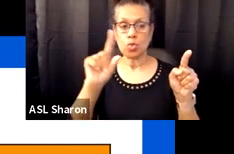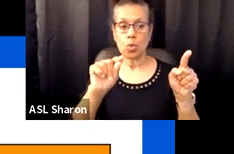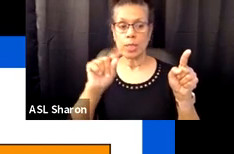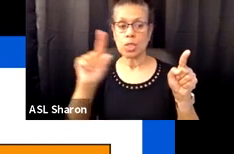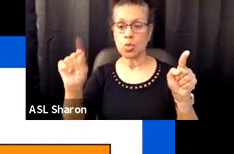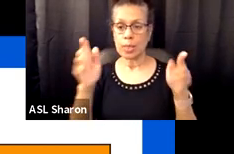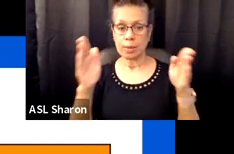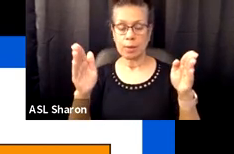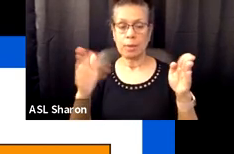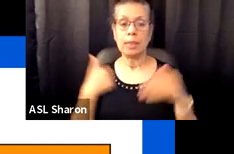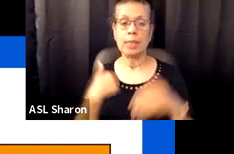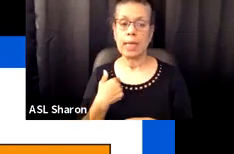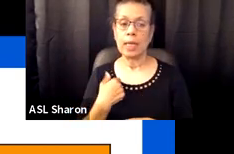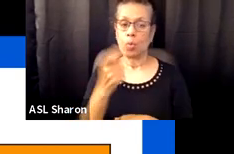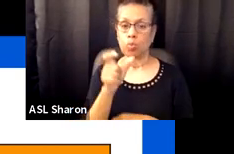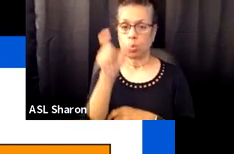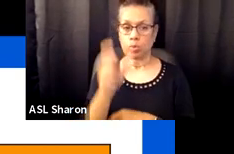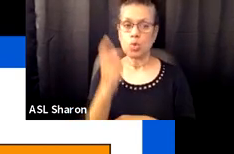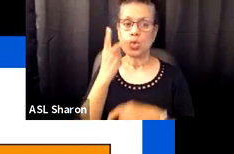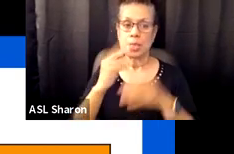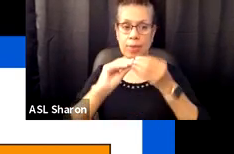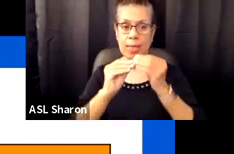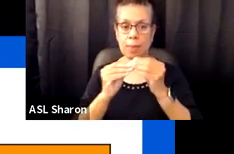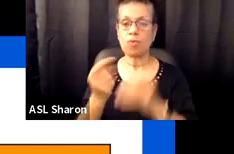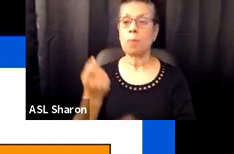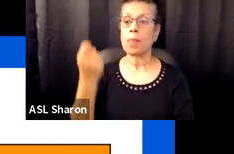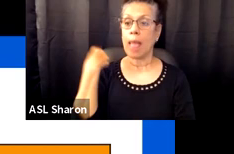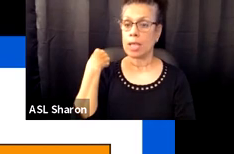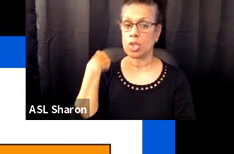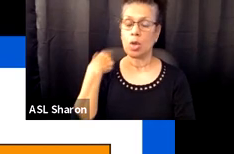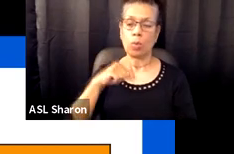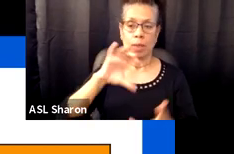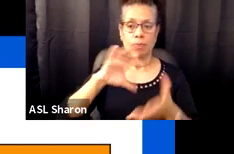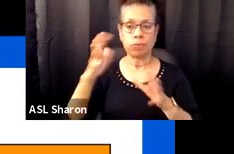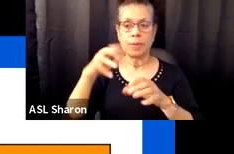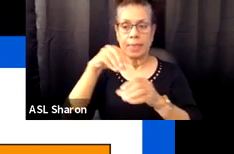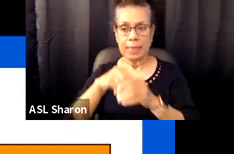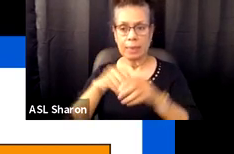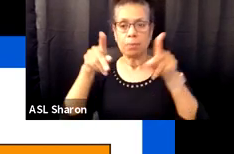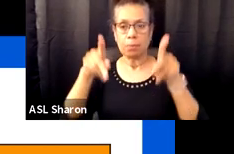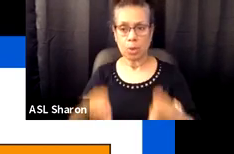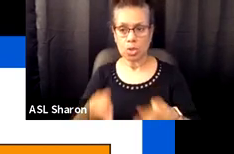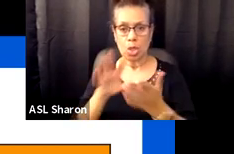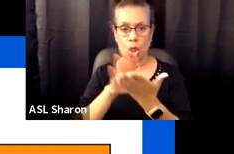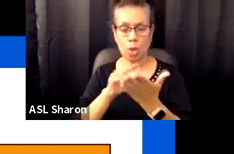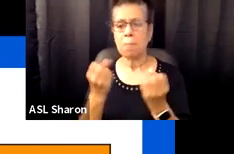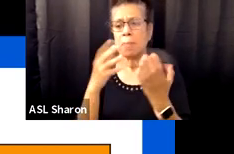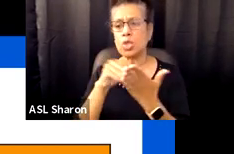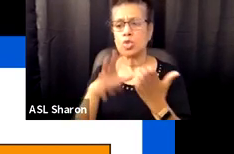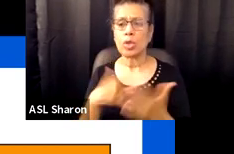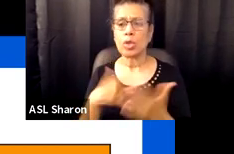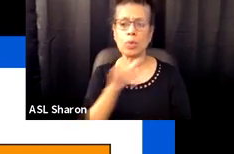in the middle column you'll see the numbers for those metrics last year during disrupted in-person learning when many of our students were learning